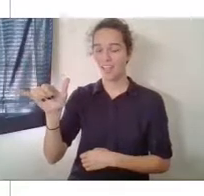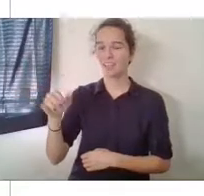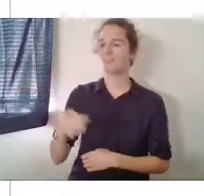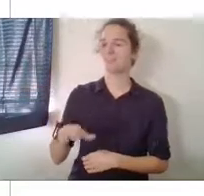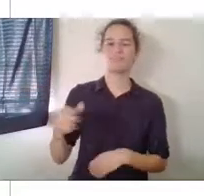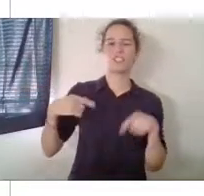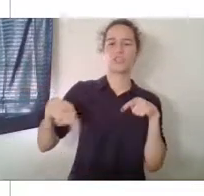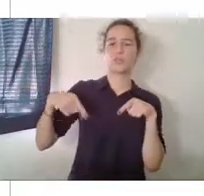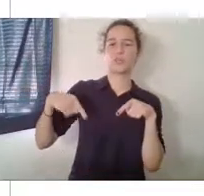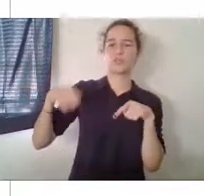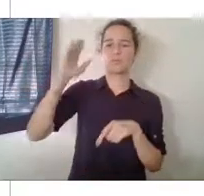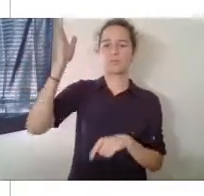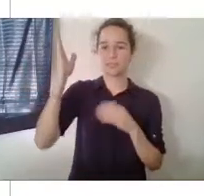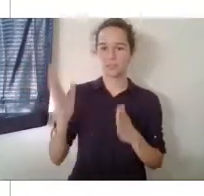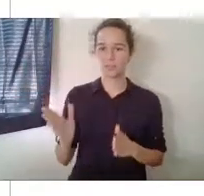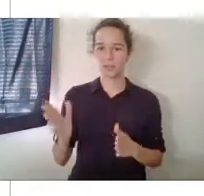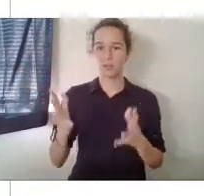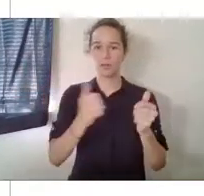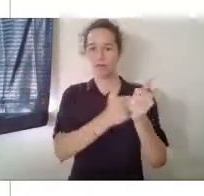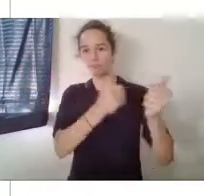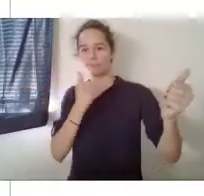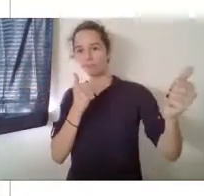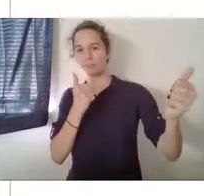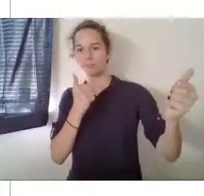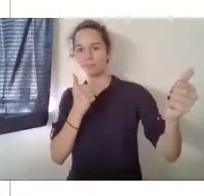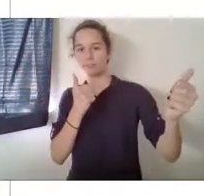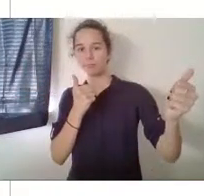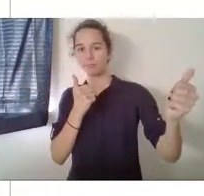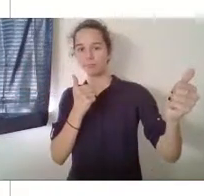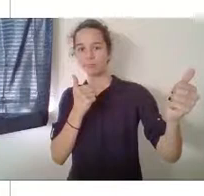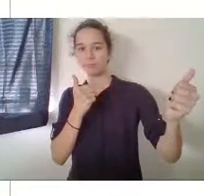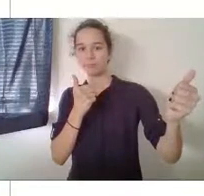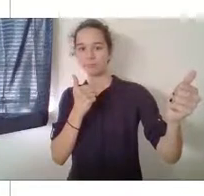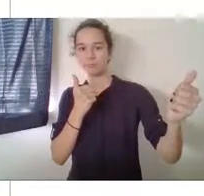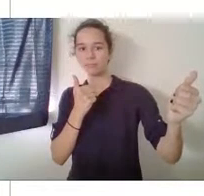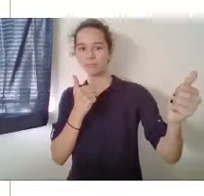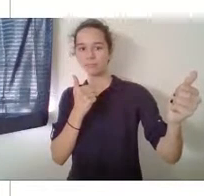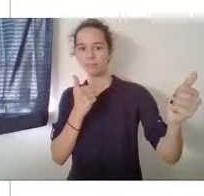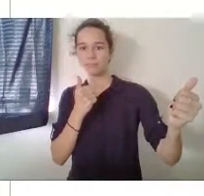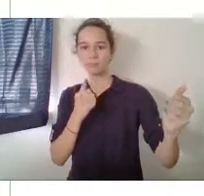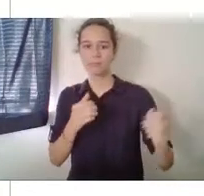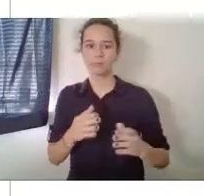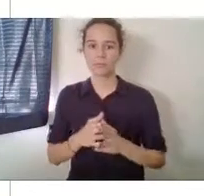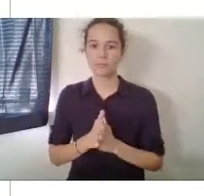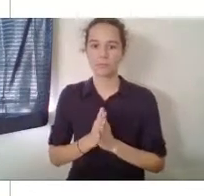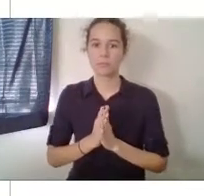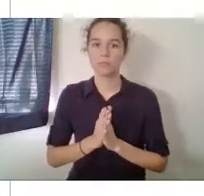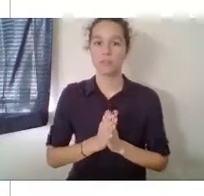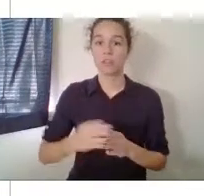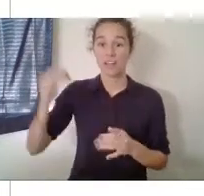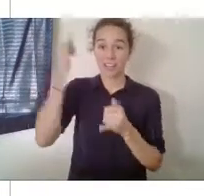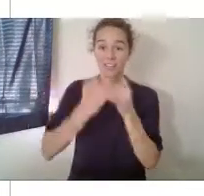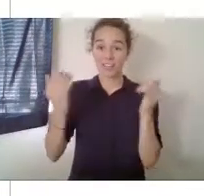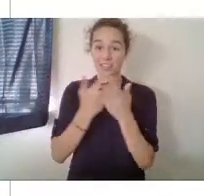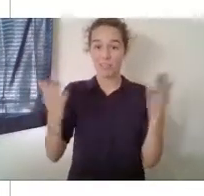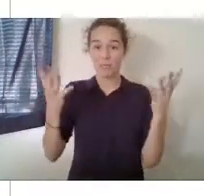communicate. The last thing we want at a startup pitch or a meeting is to have that happen, is to have the body language